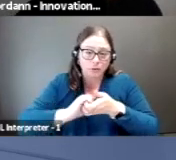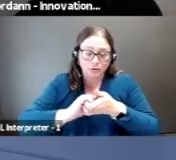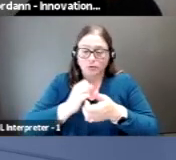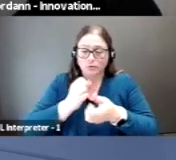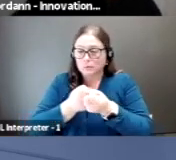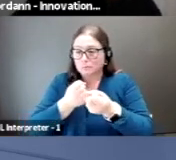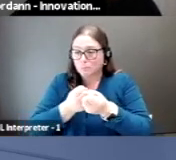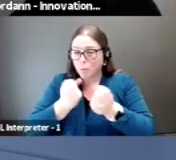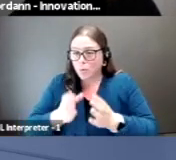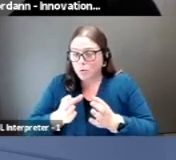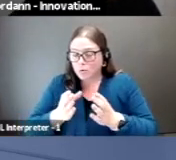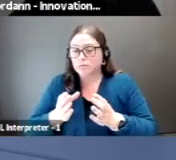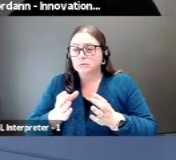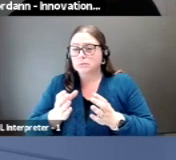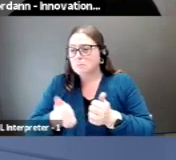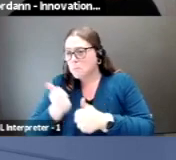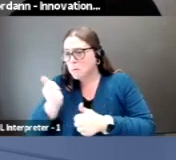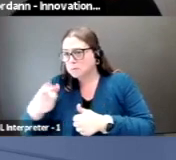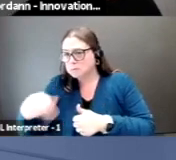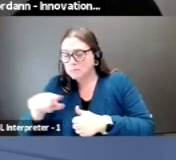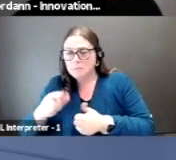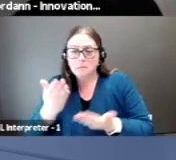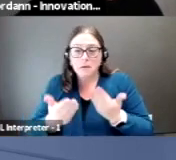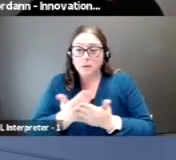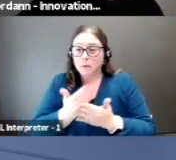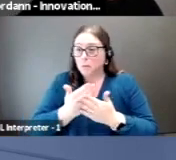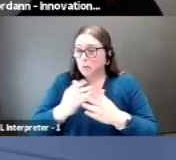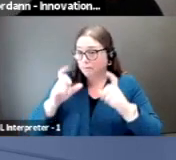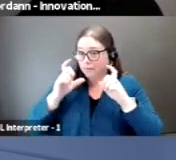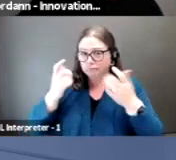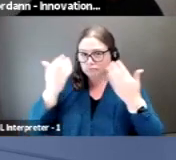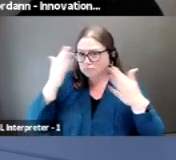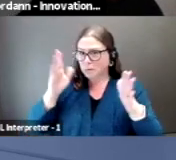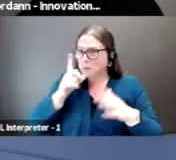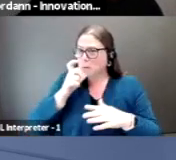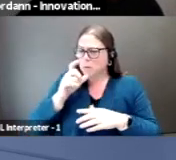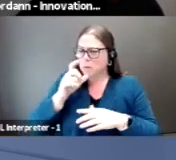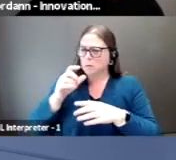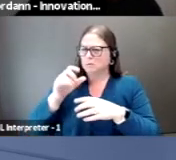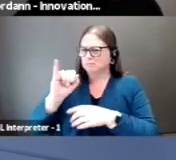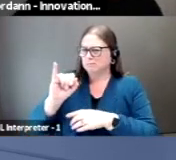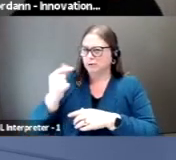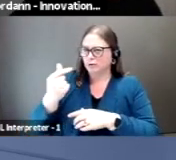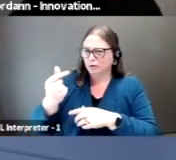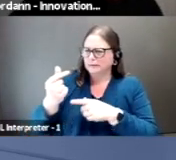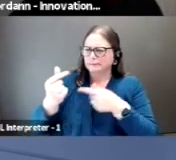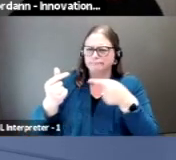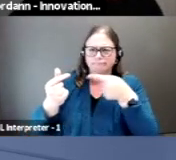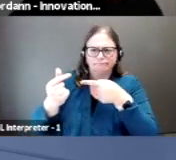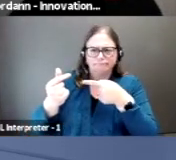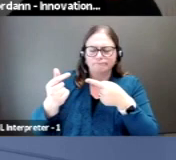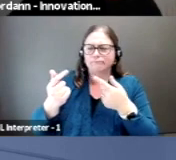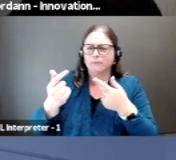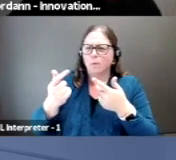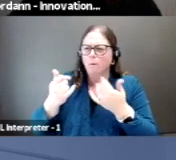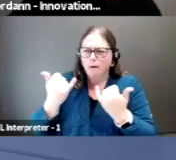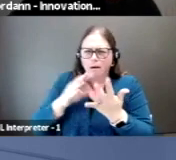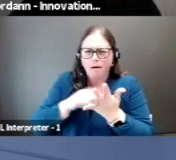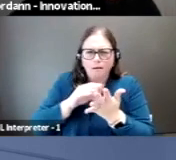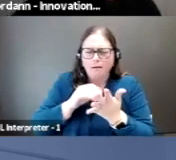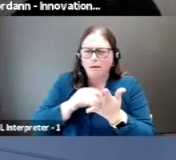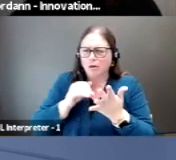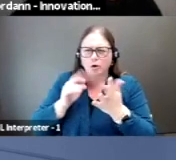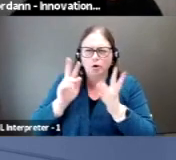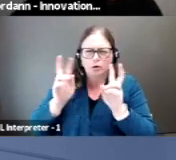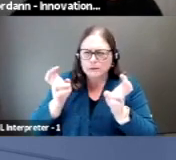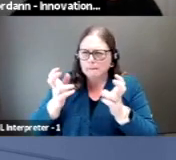might be a few new faces on the call who don't know much about us yet, or are just coming to learn about today's topic.